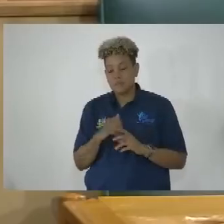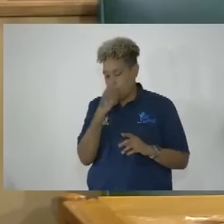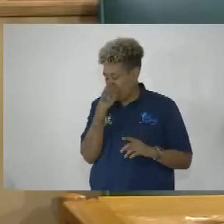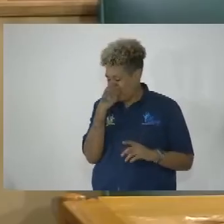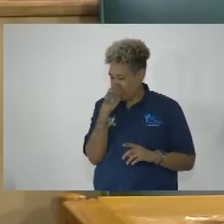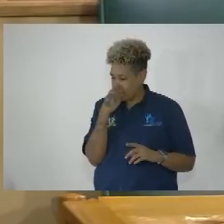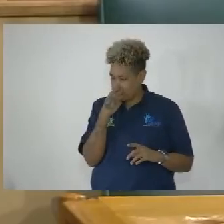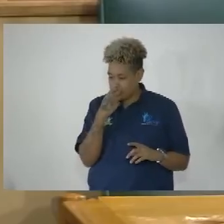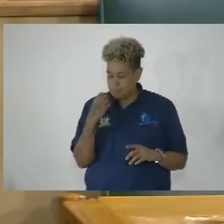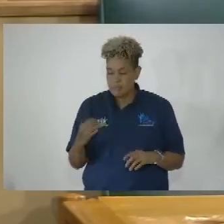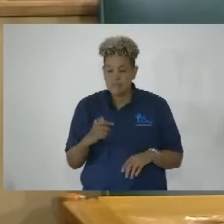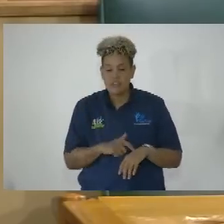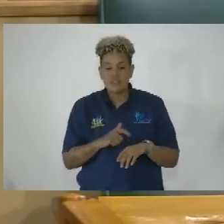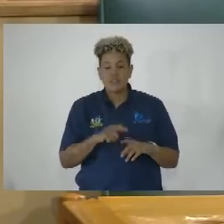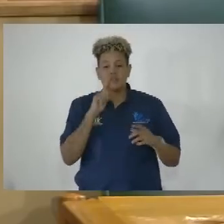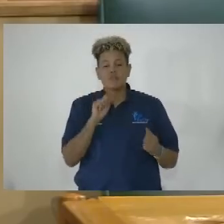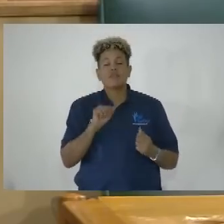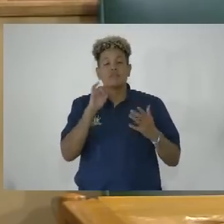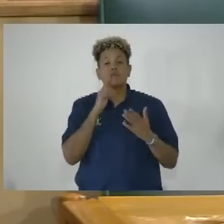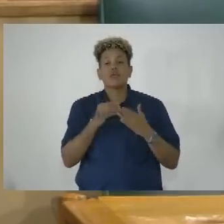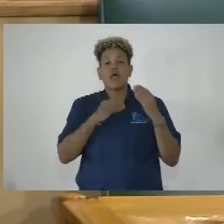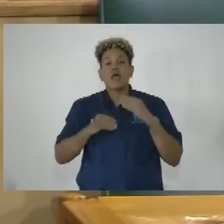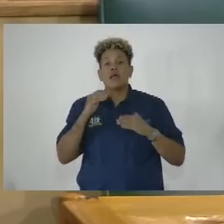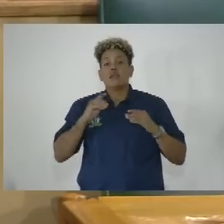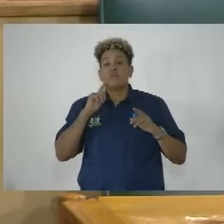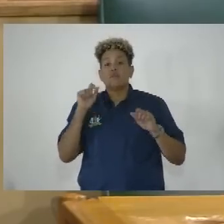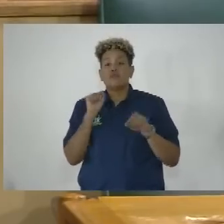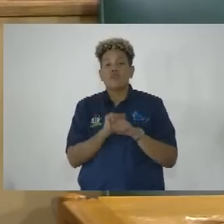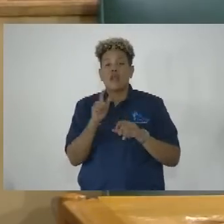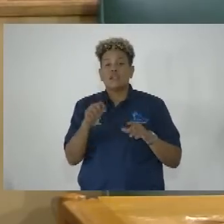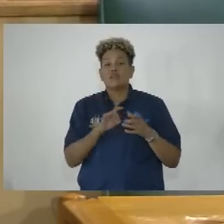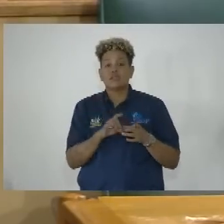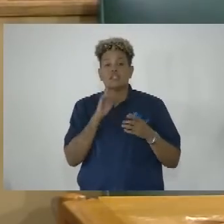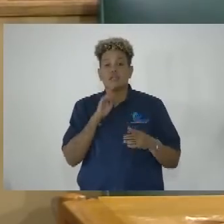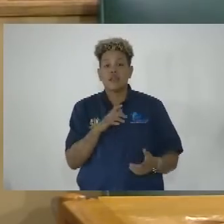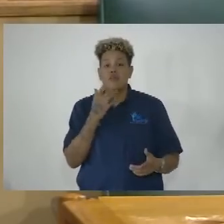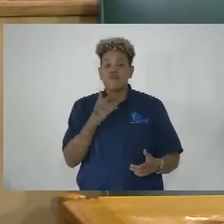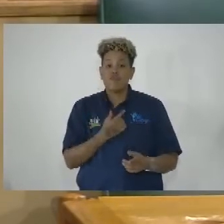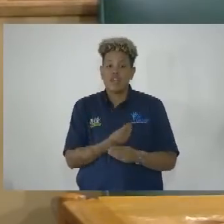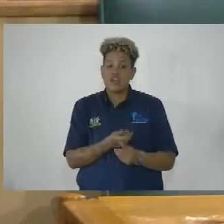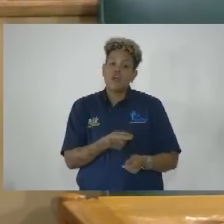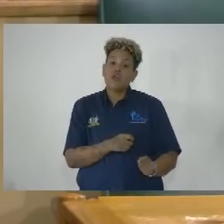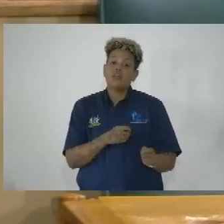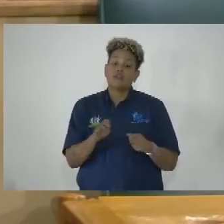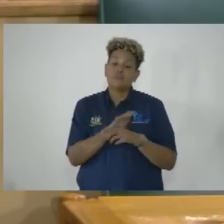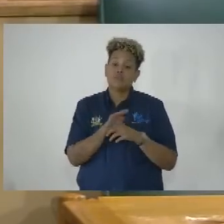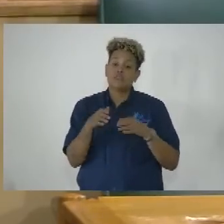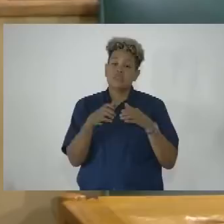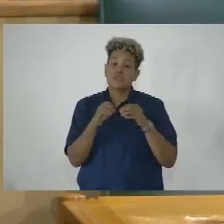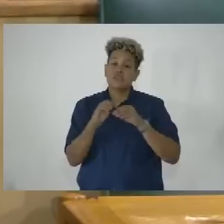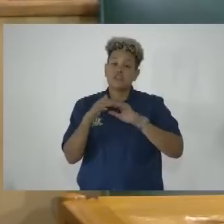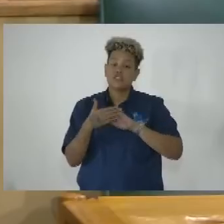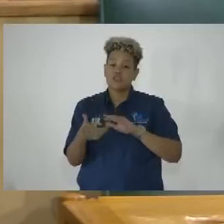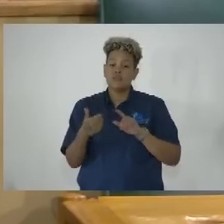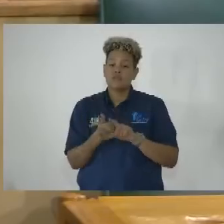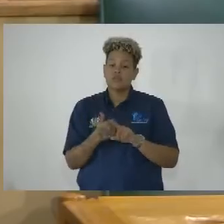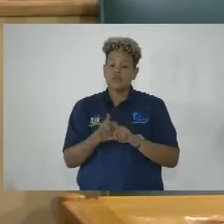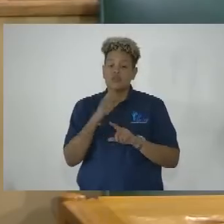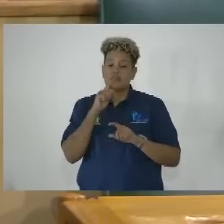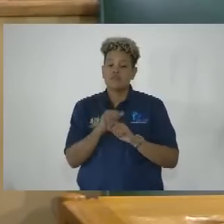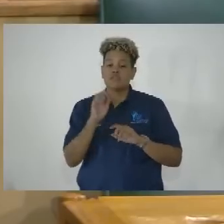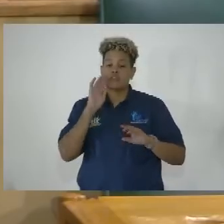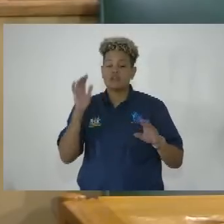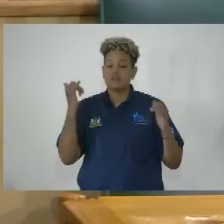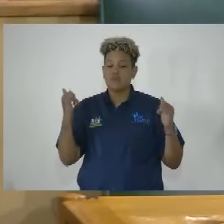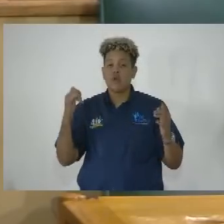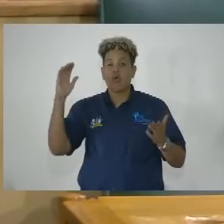It's time to face the economic reality that the bauxite alumina industry in Jamaica is in terminal